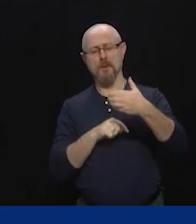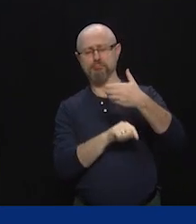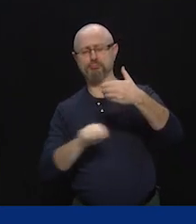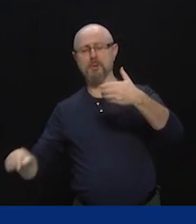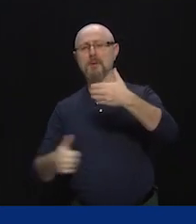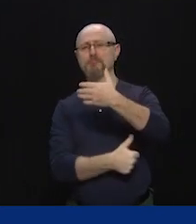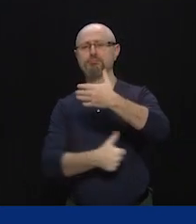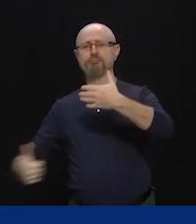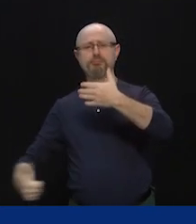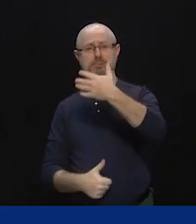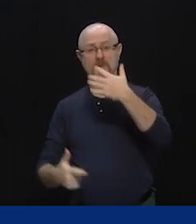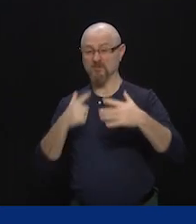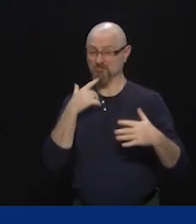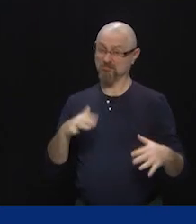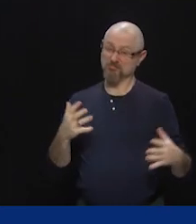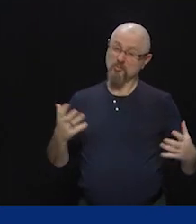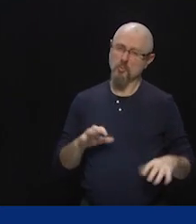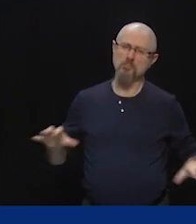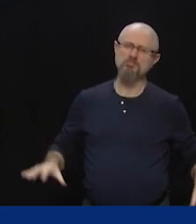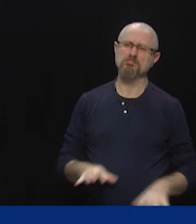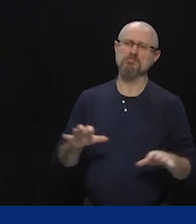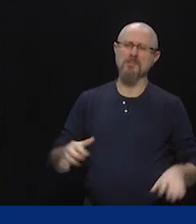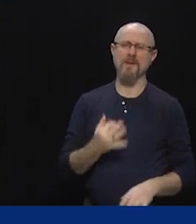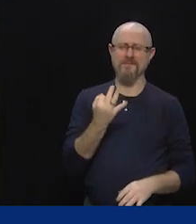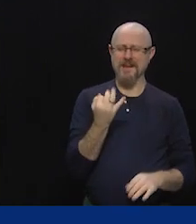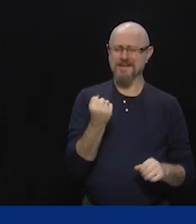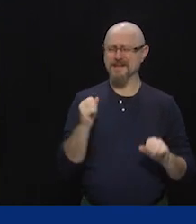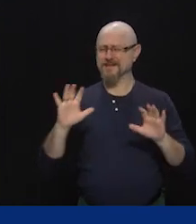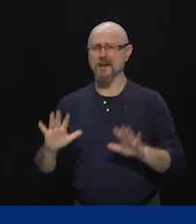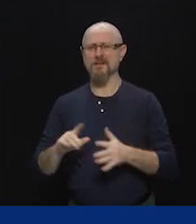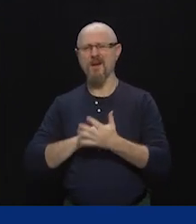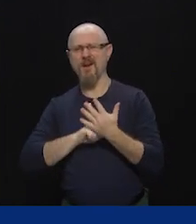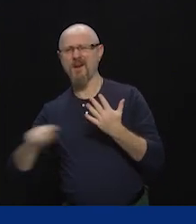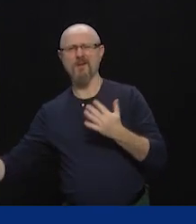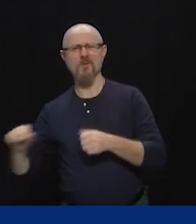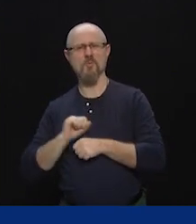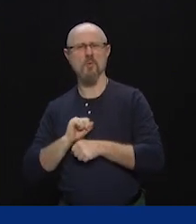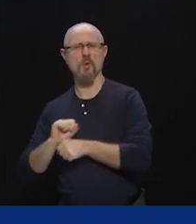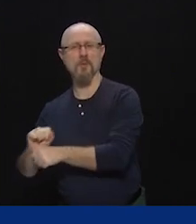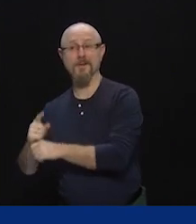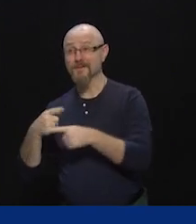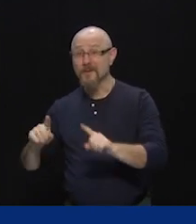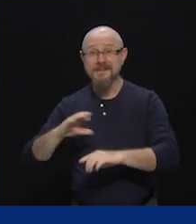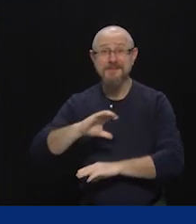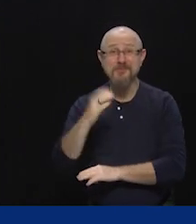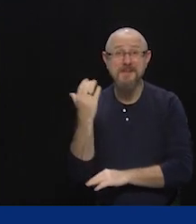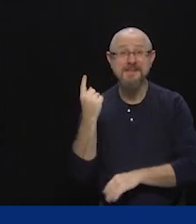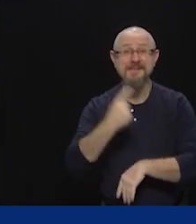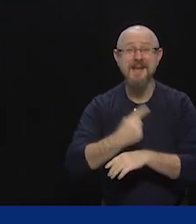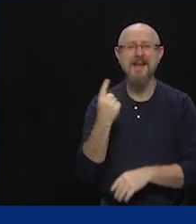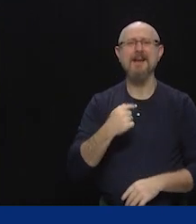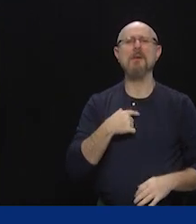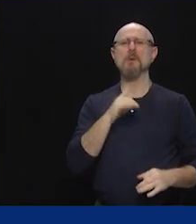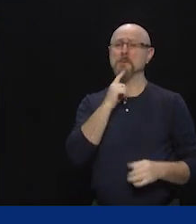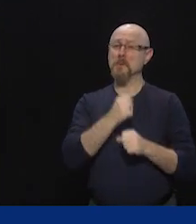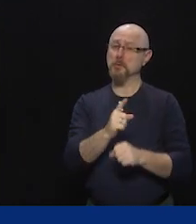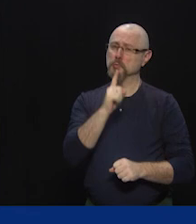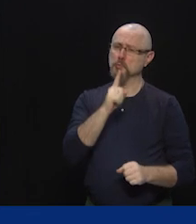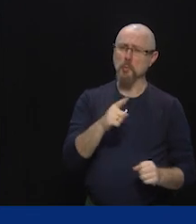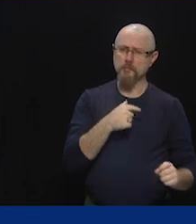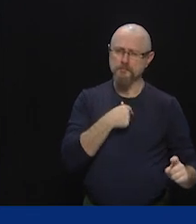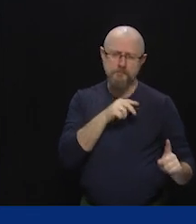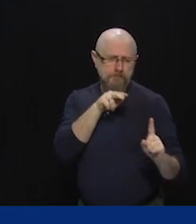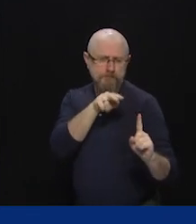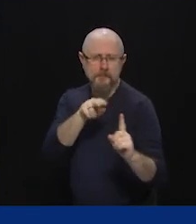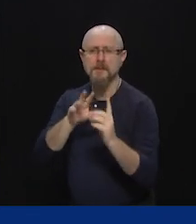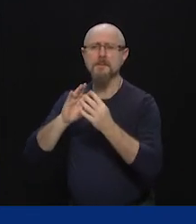who did work through the Christmas weekend, all through Christmas Day, and making sure that we are continuing to be vigilant as we address